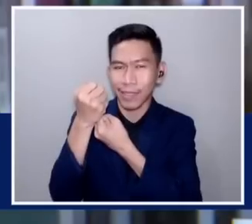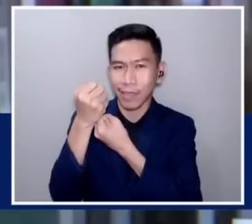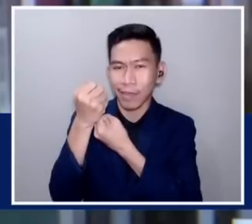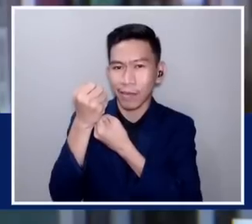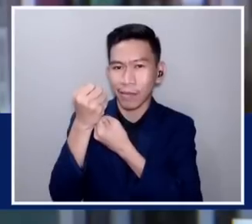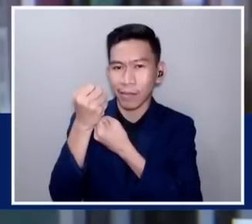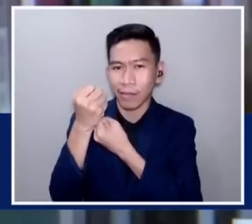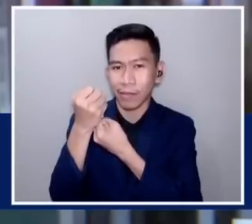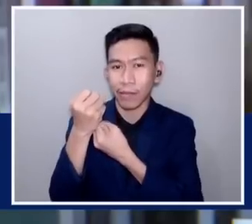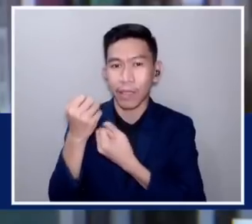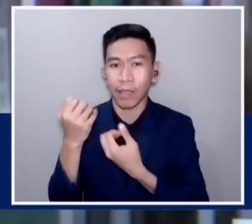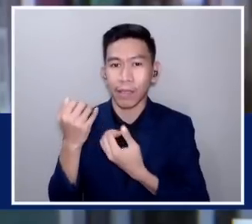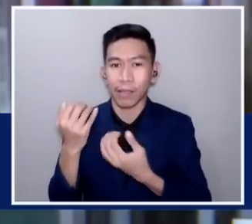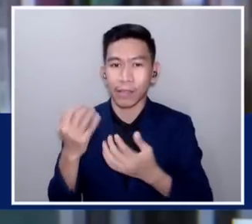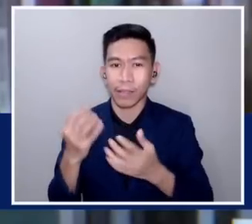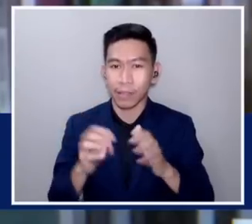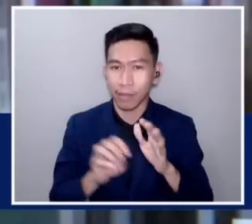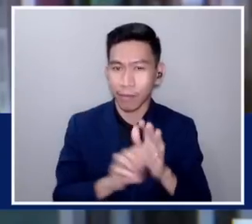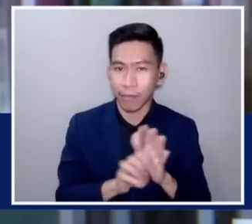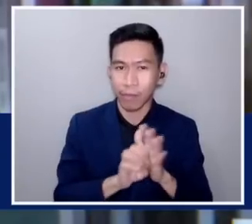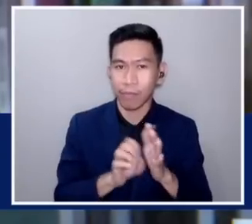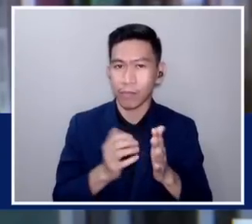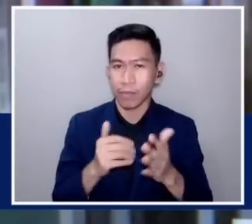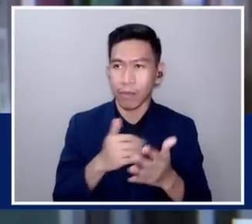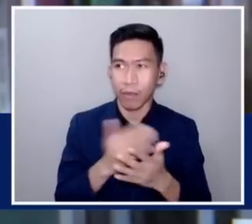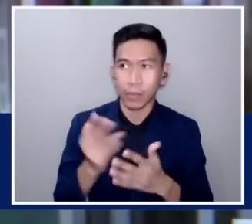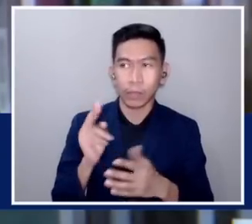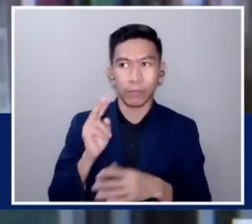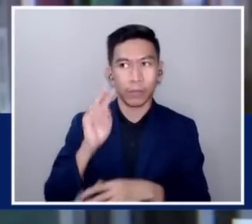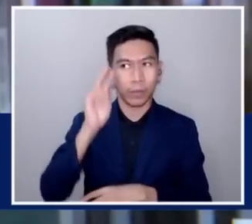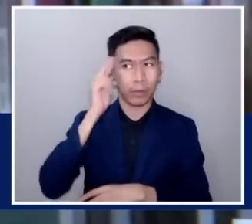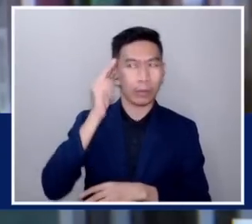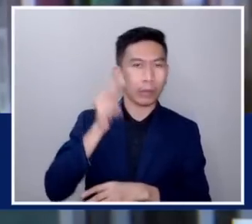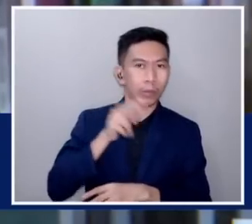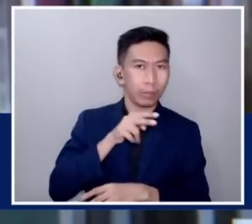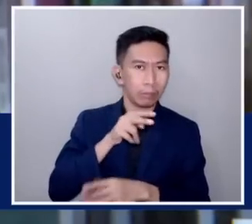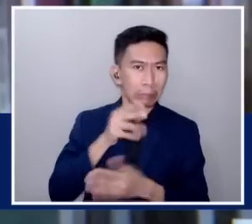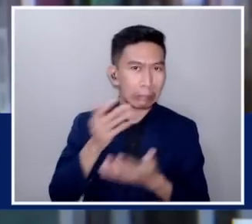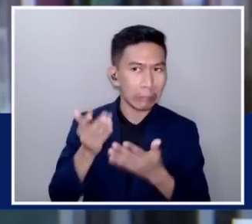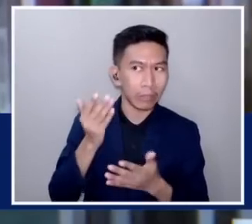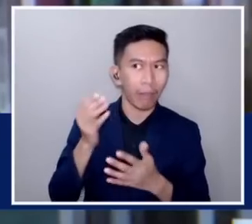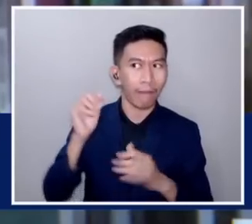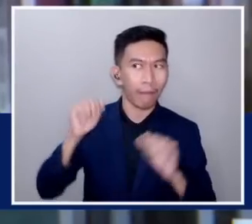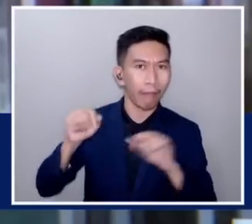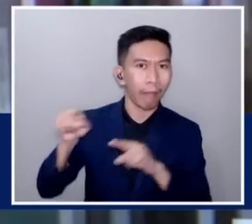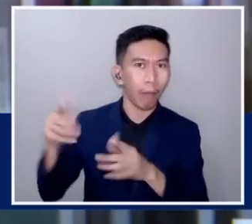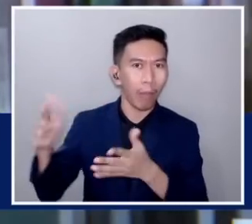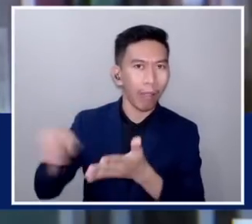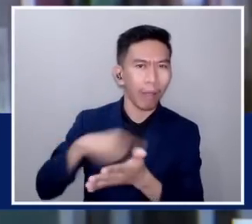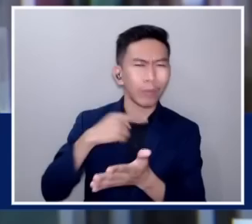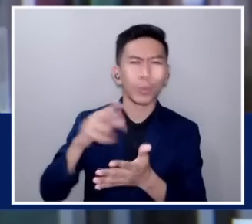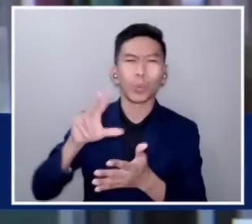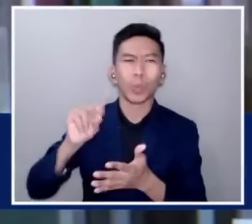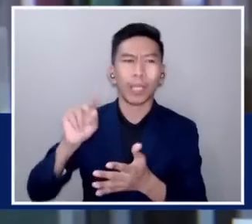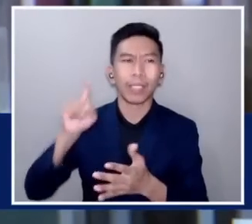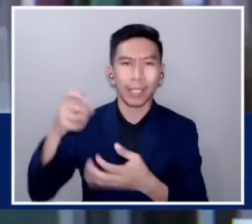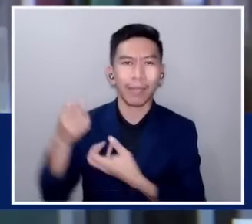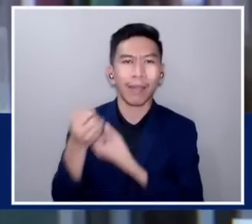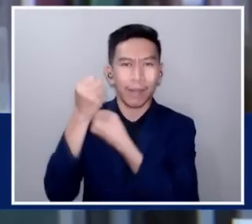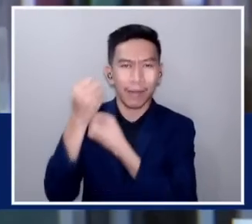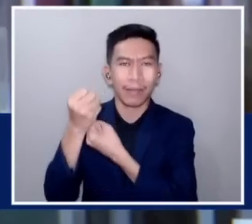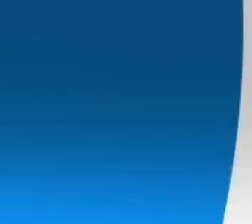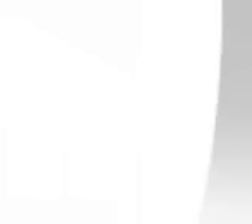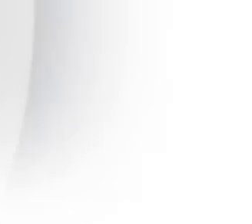na may mangyayari doon sa capital na baka hindi bayaran, it will be guaranteed by our government.